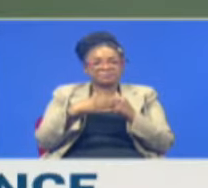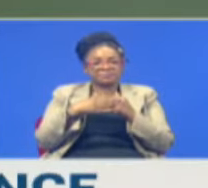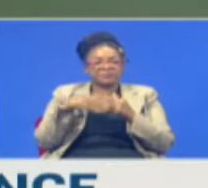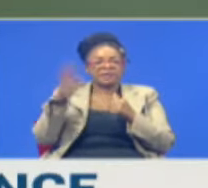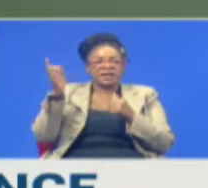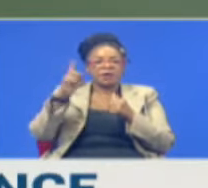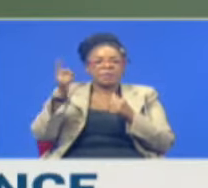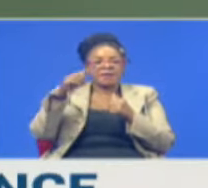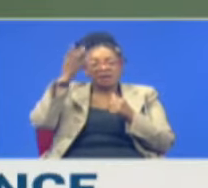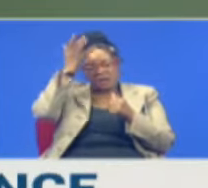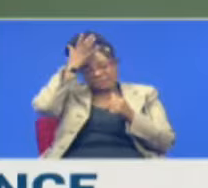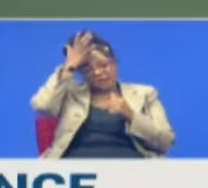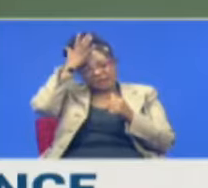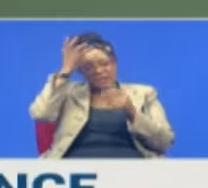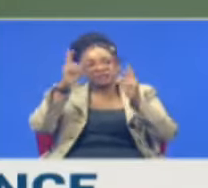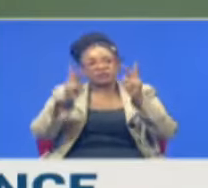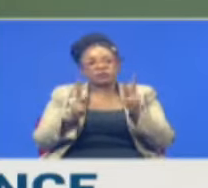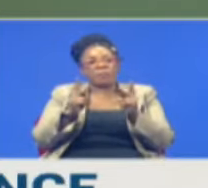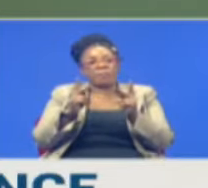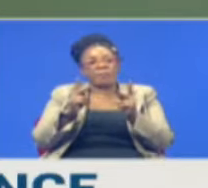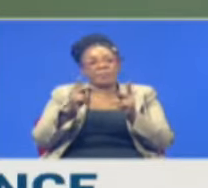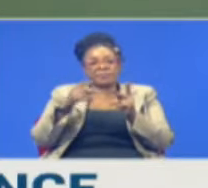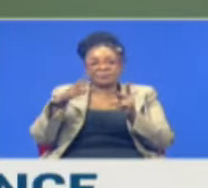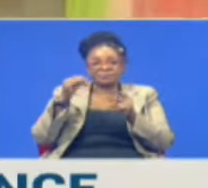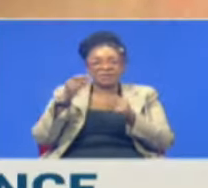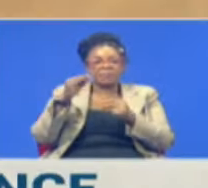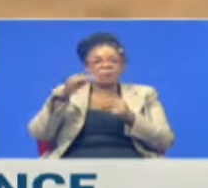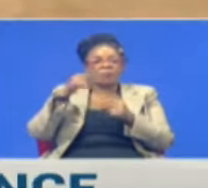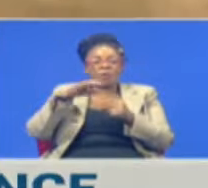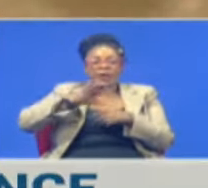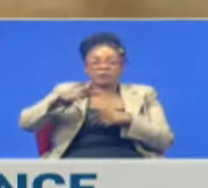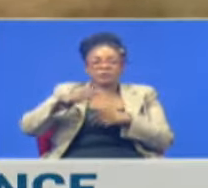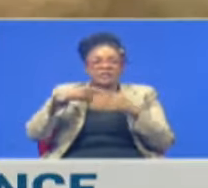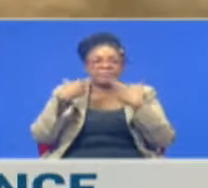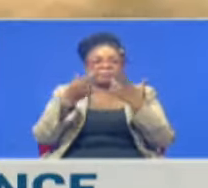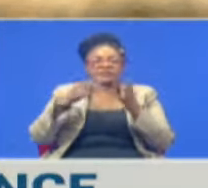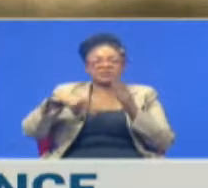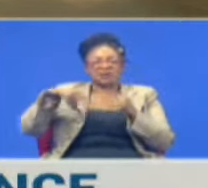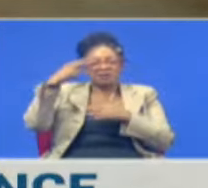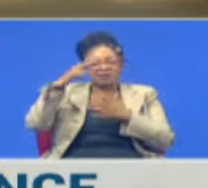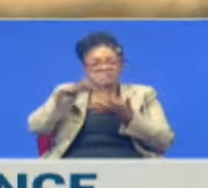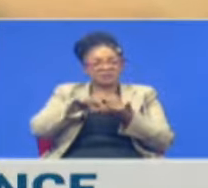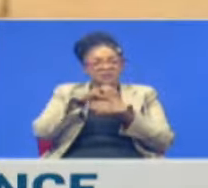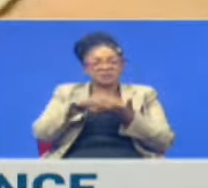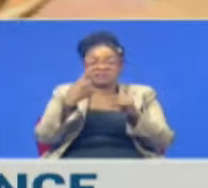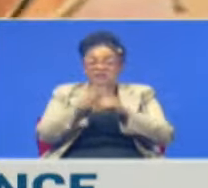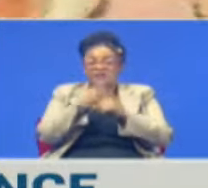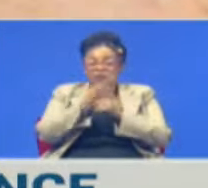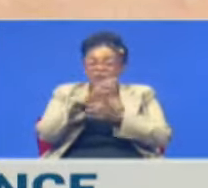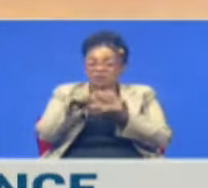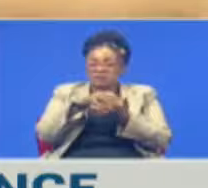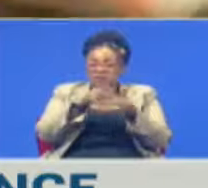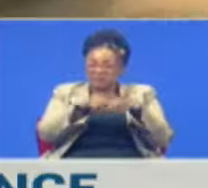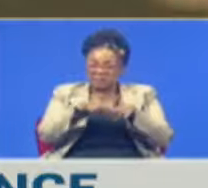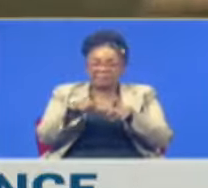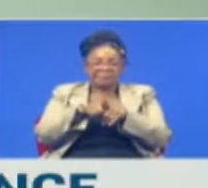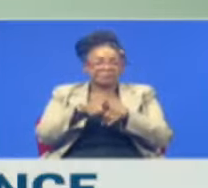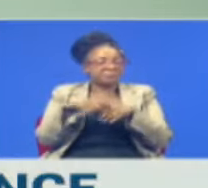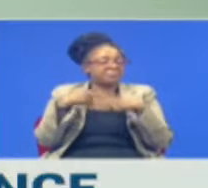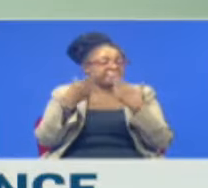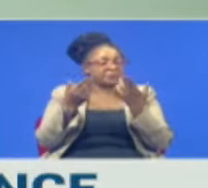Kakamega, Kisumu, Nakuru, and Kiambu counties reported the highest cases. Several cases also went